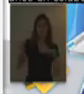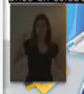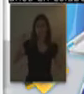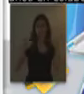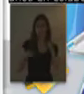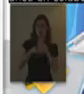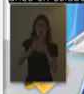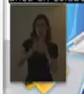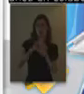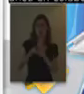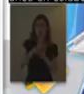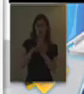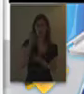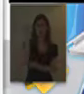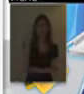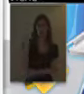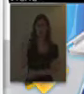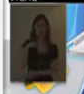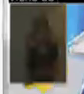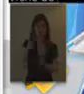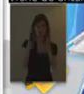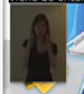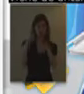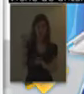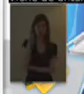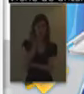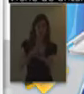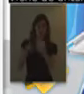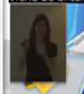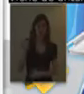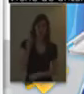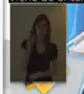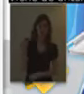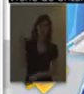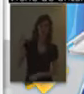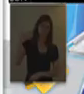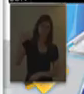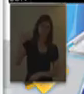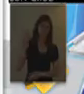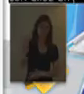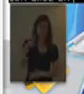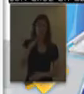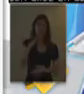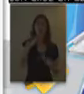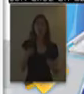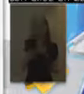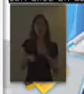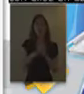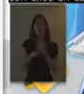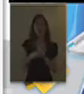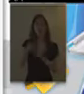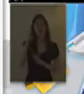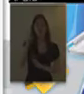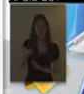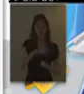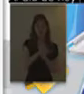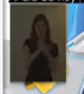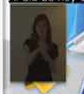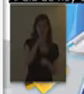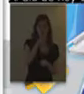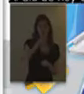from Christina from APAT. We've worked with them. We've collaborated with them in this area, and